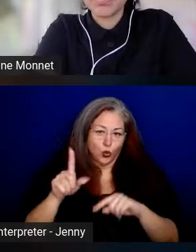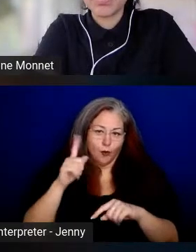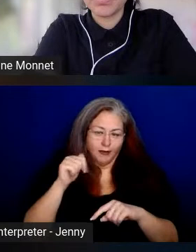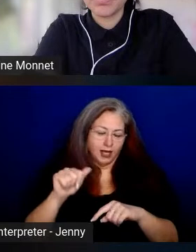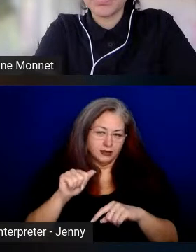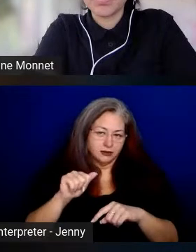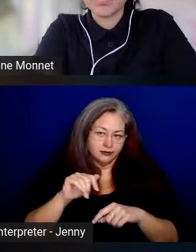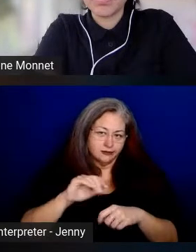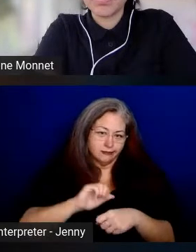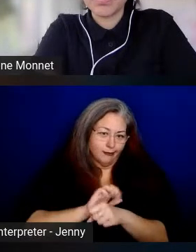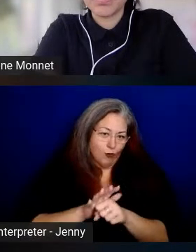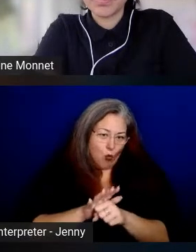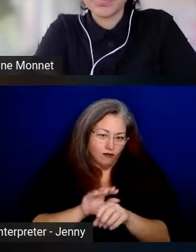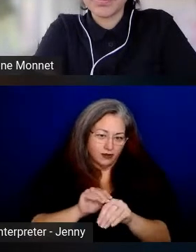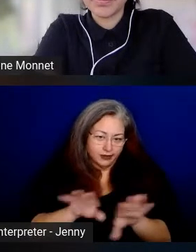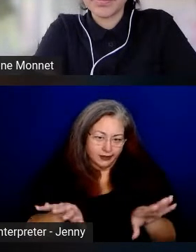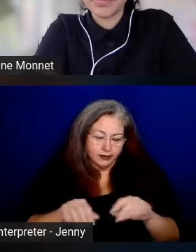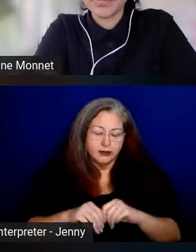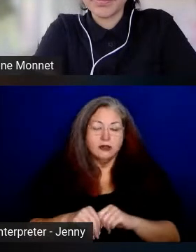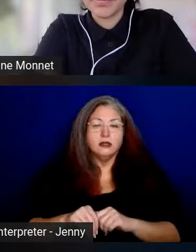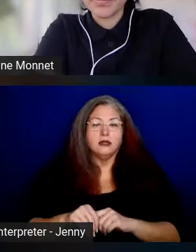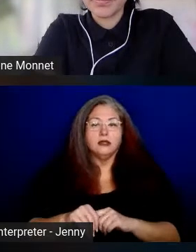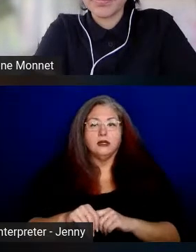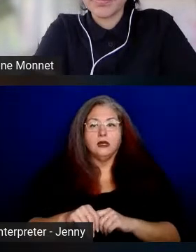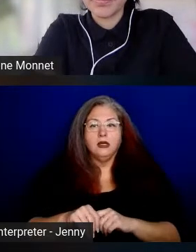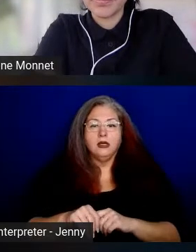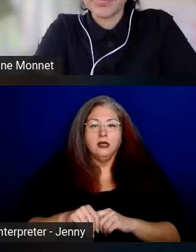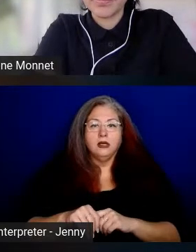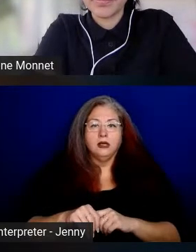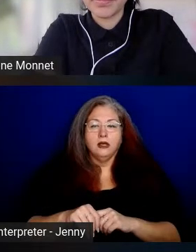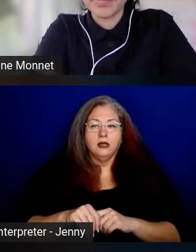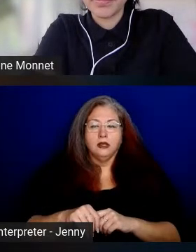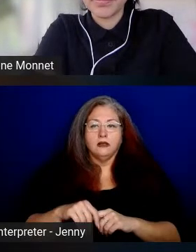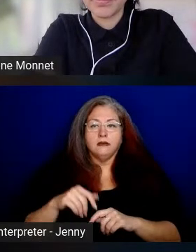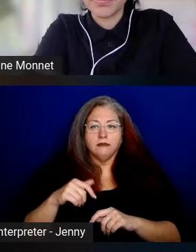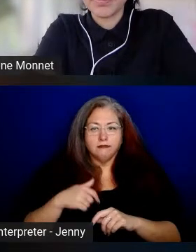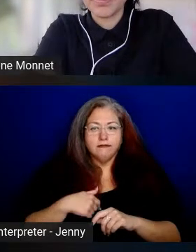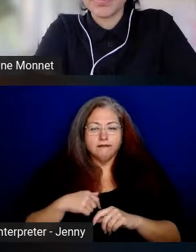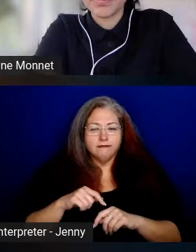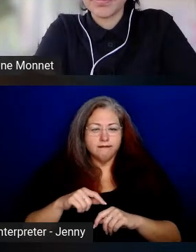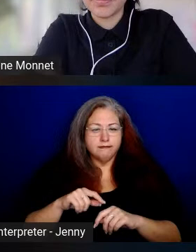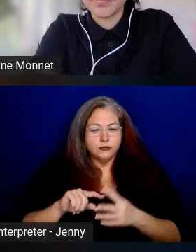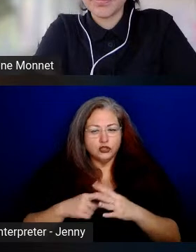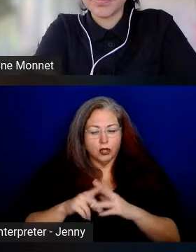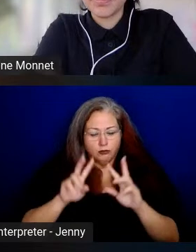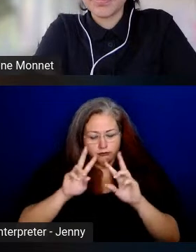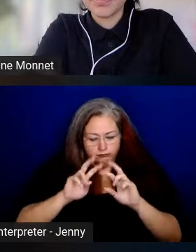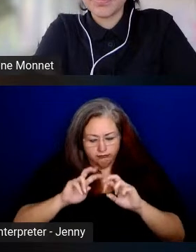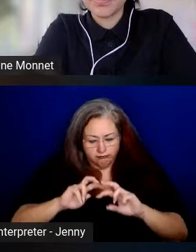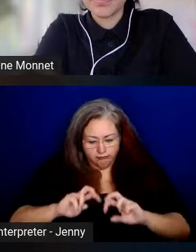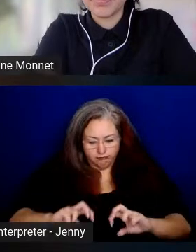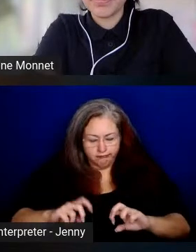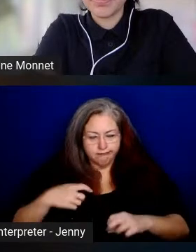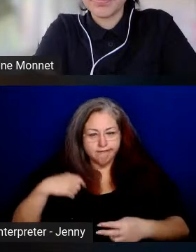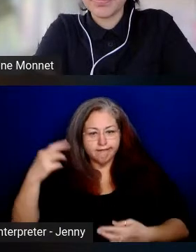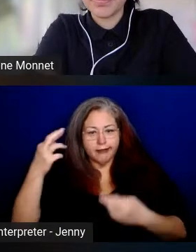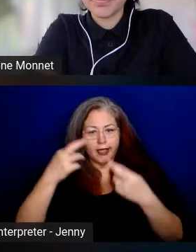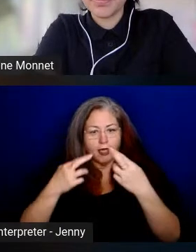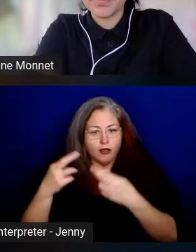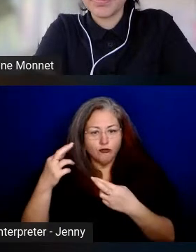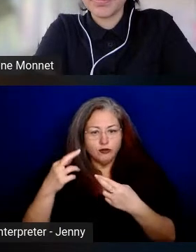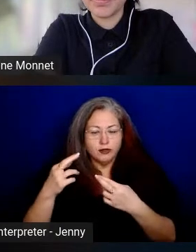pandemic, I really did some soul searching and realized that while I thought